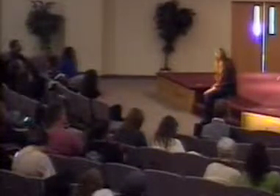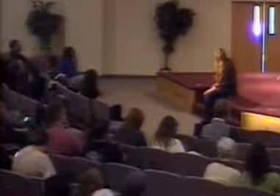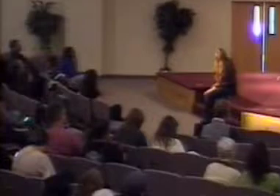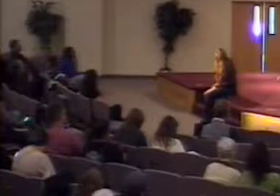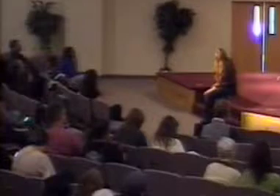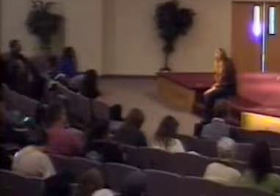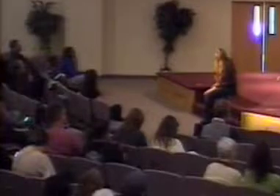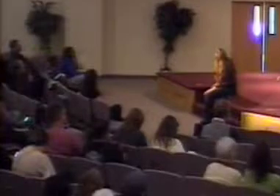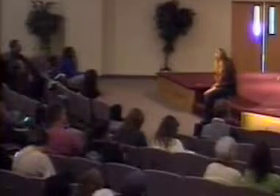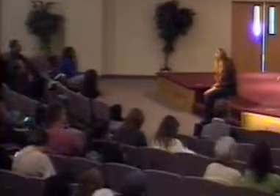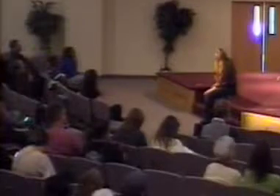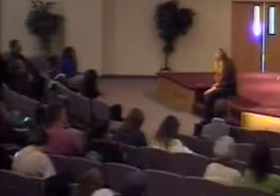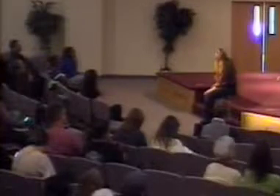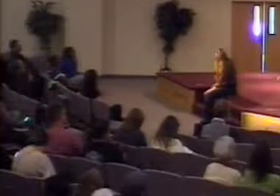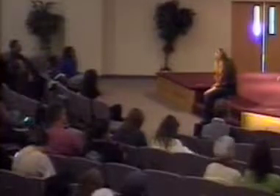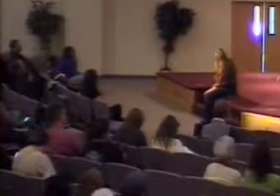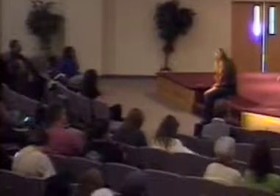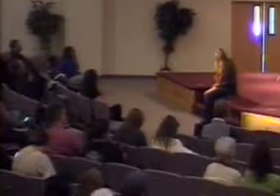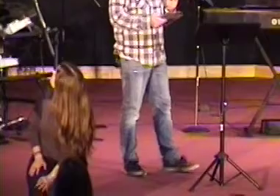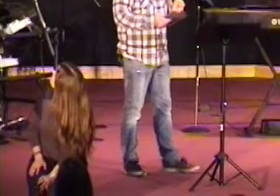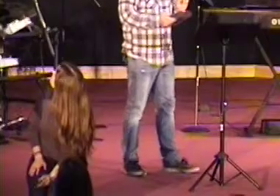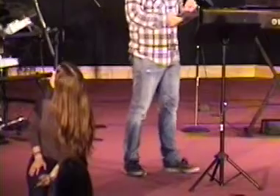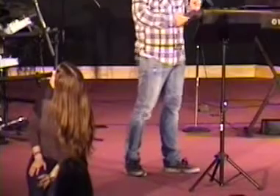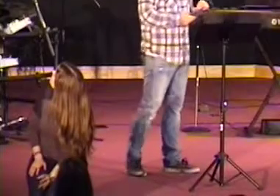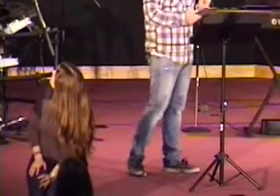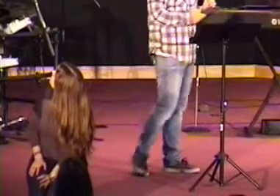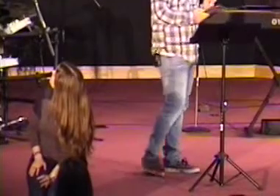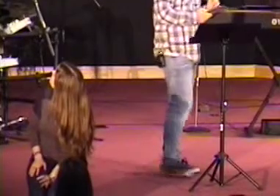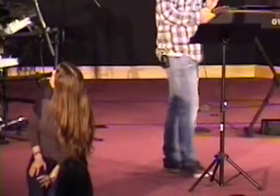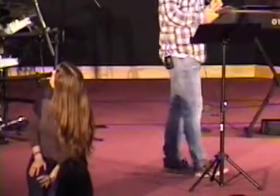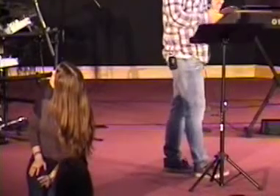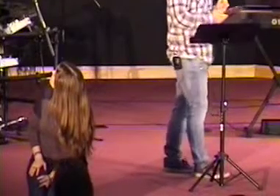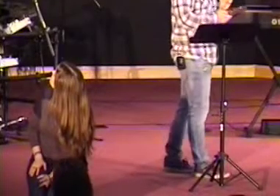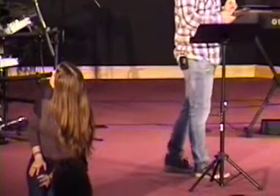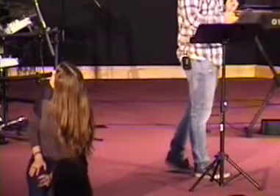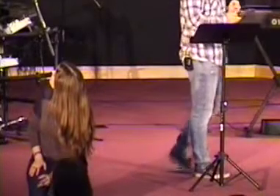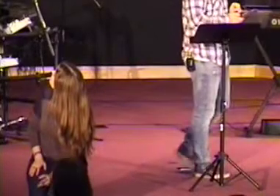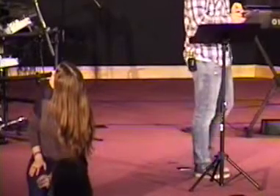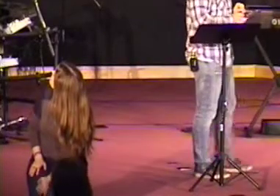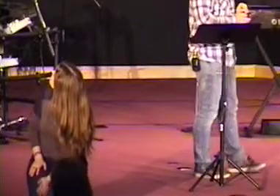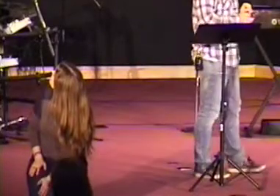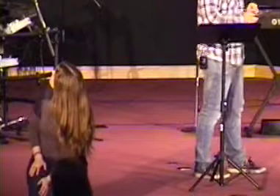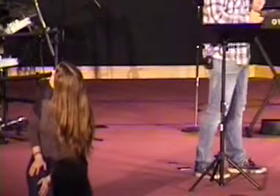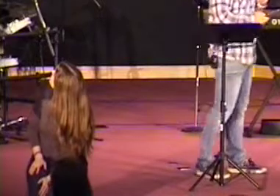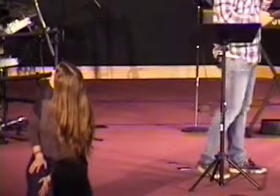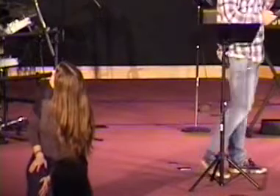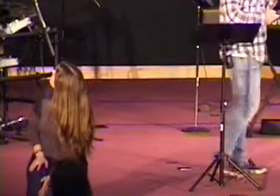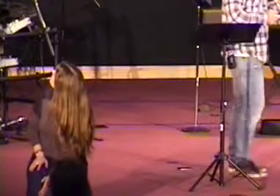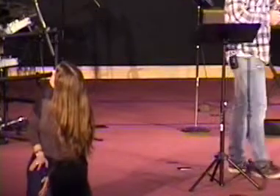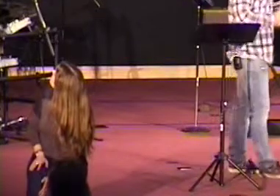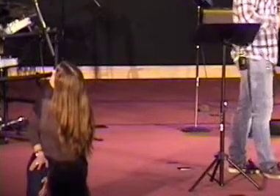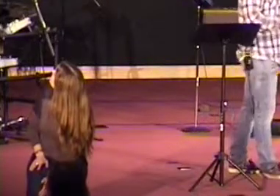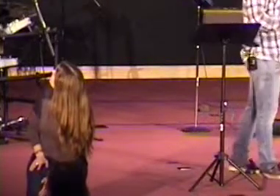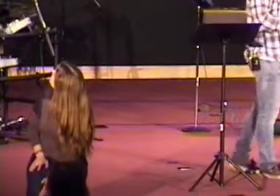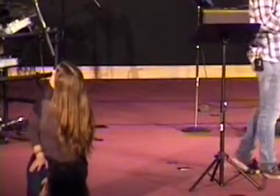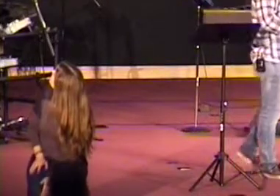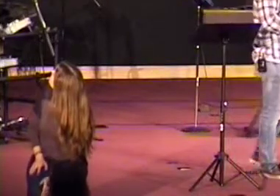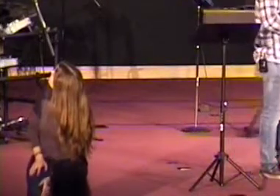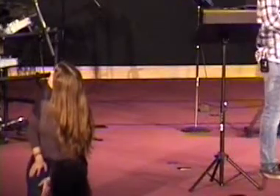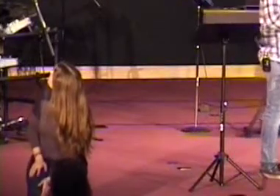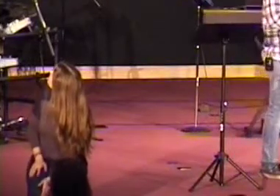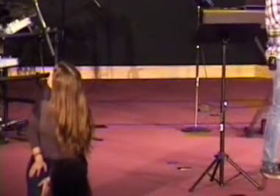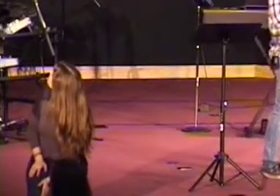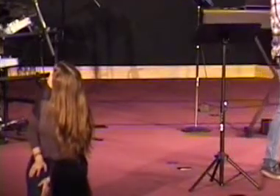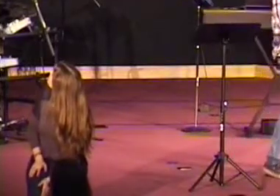dead. And focus in on this. I don't mean to say that I have already achieved these things or that I have already reached